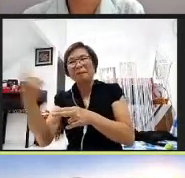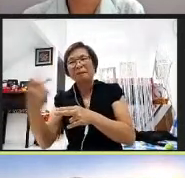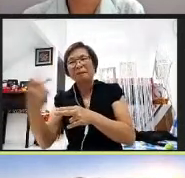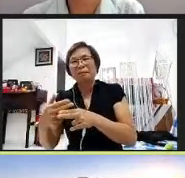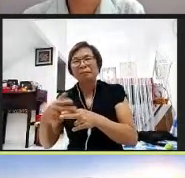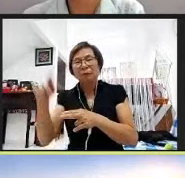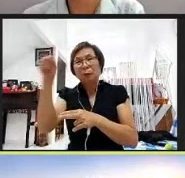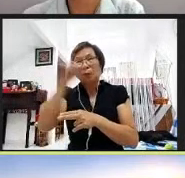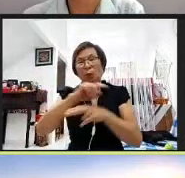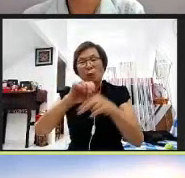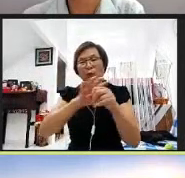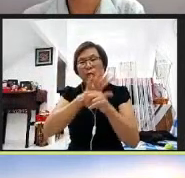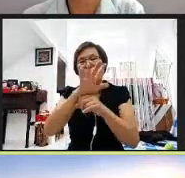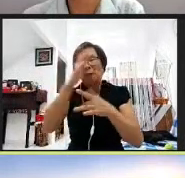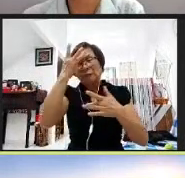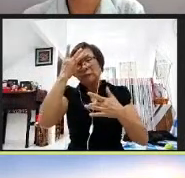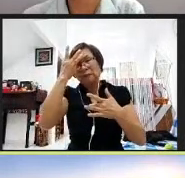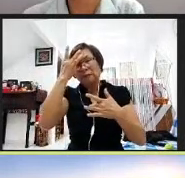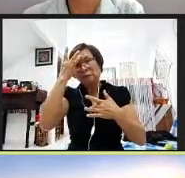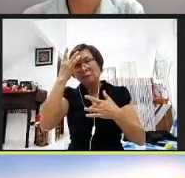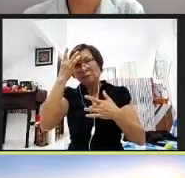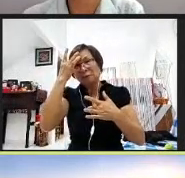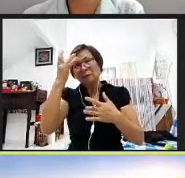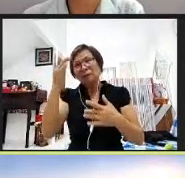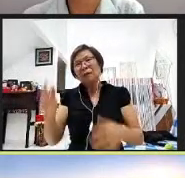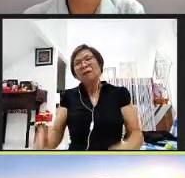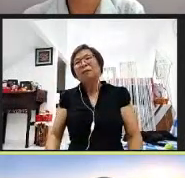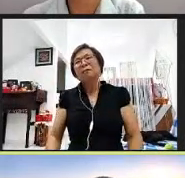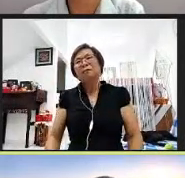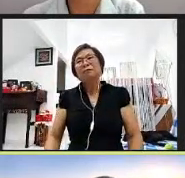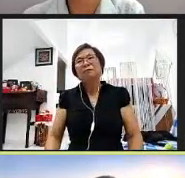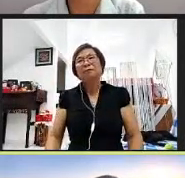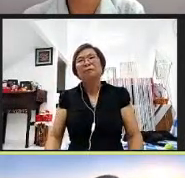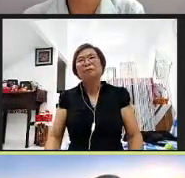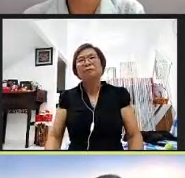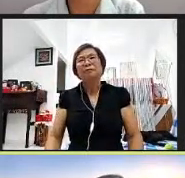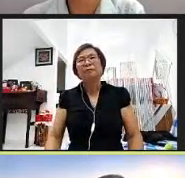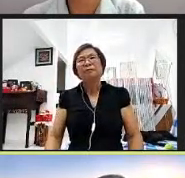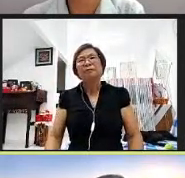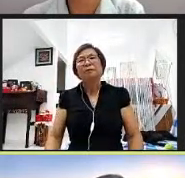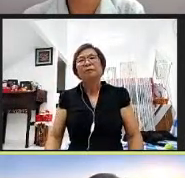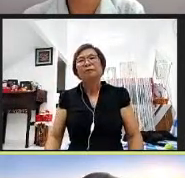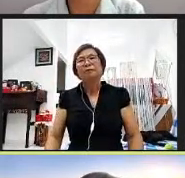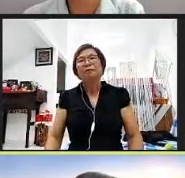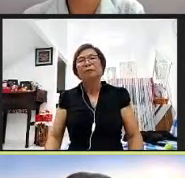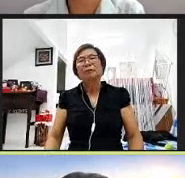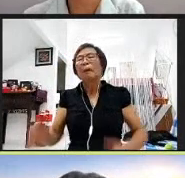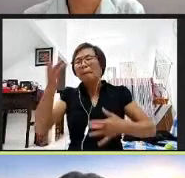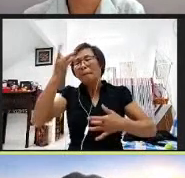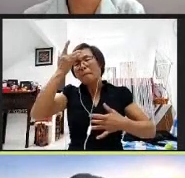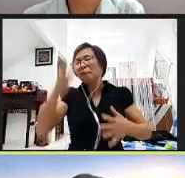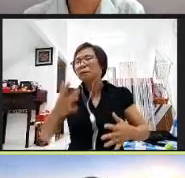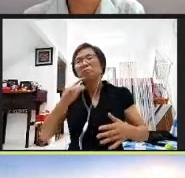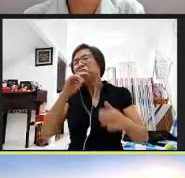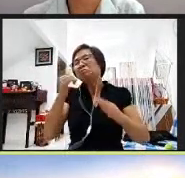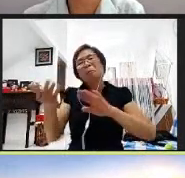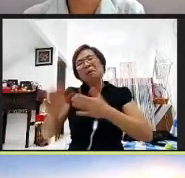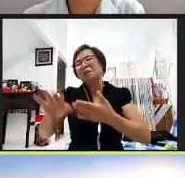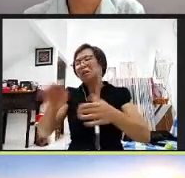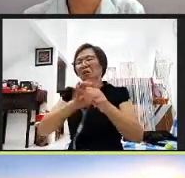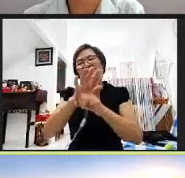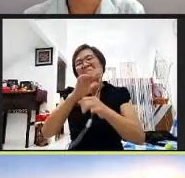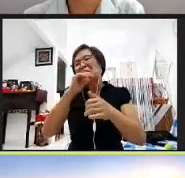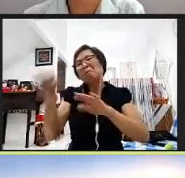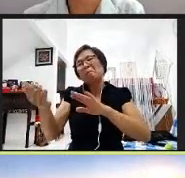chronic COVID syndrome or long-haul COVID. And in which The patients wouldn't die from COVID,